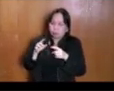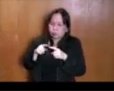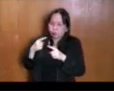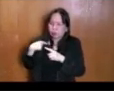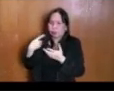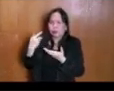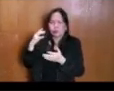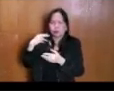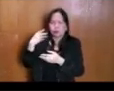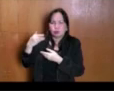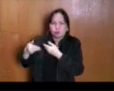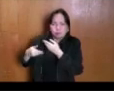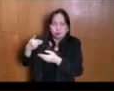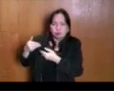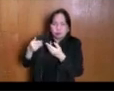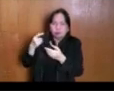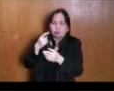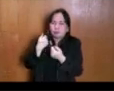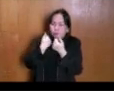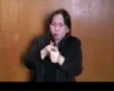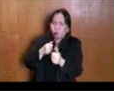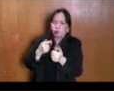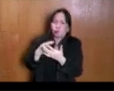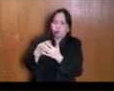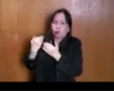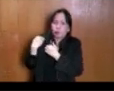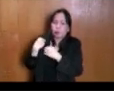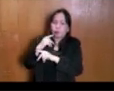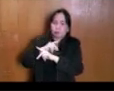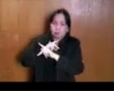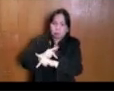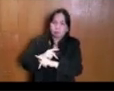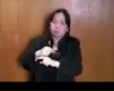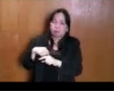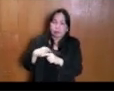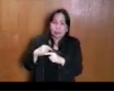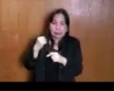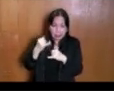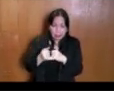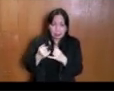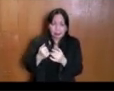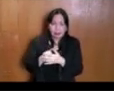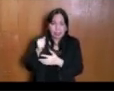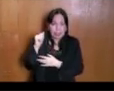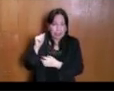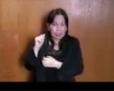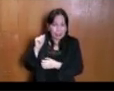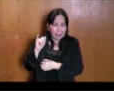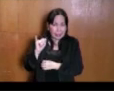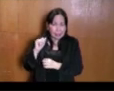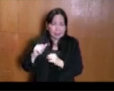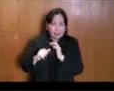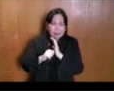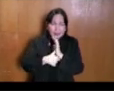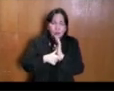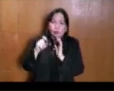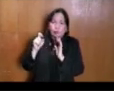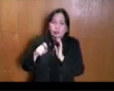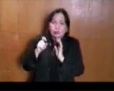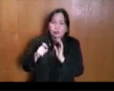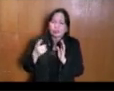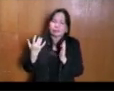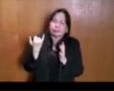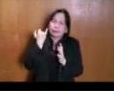responsible and secure data sharing. And lastly, I want to emphasize the need to create